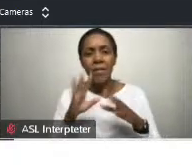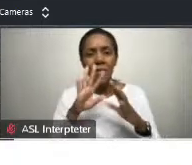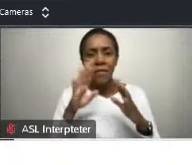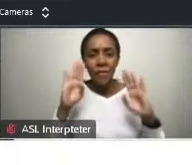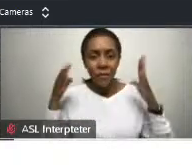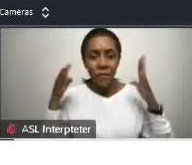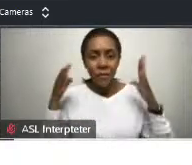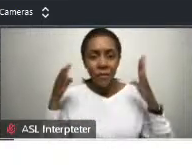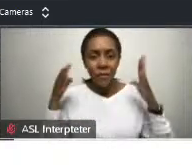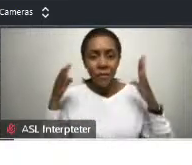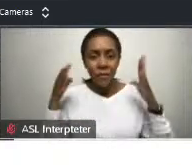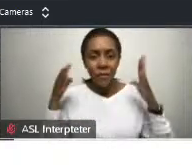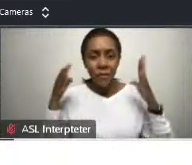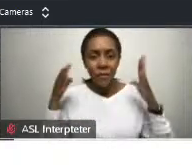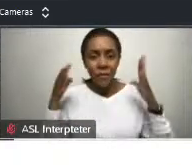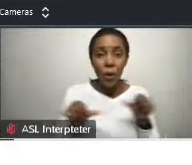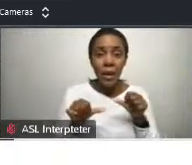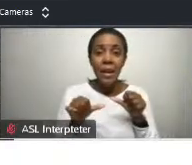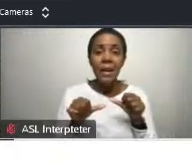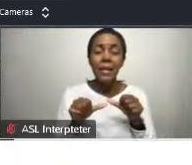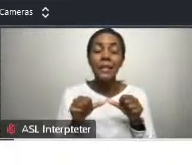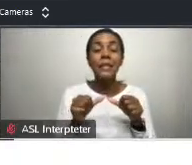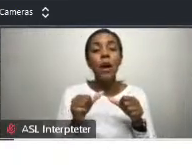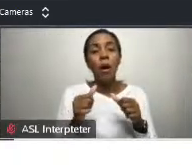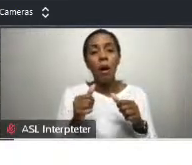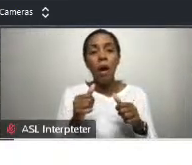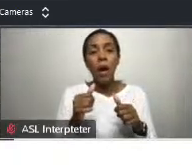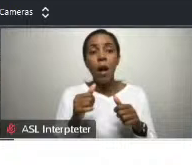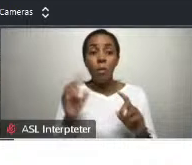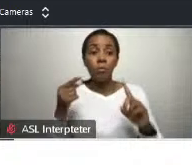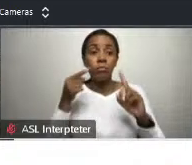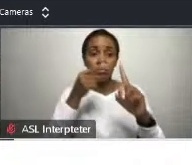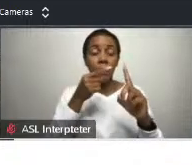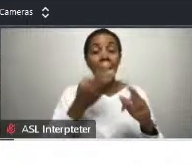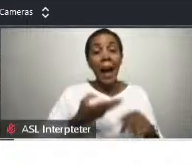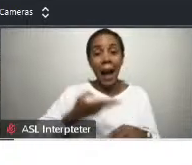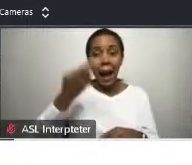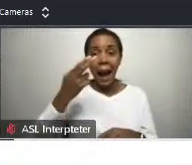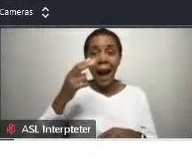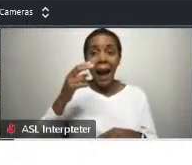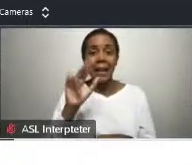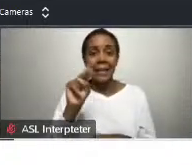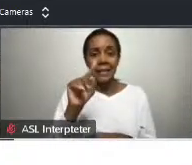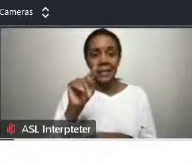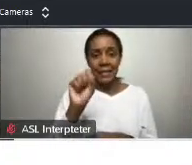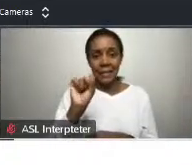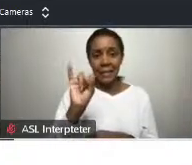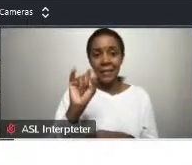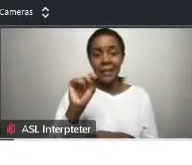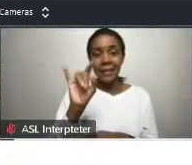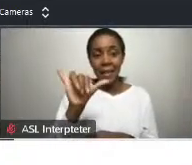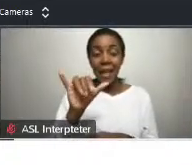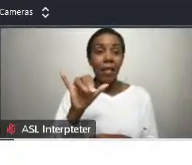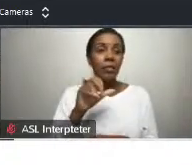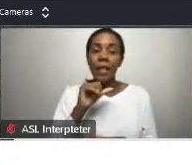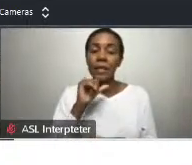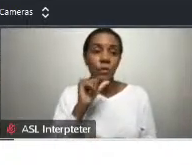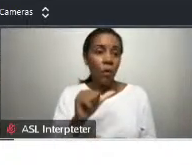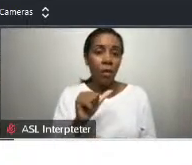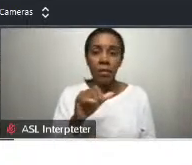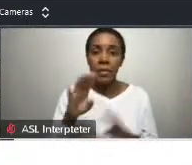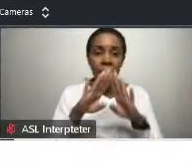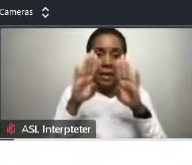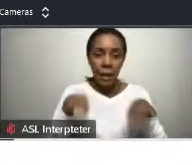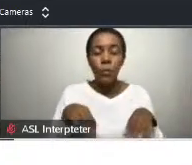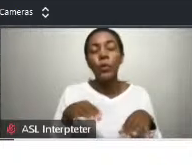the comprehensive plan are meant to be higher intensity. Those are not the neighborhood areas. The neighborhood areas are meant to be